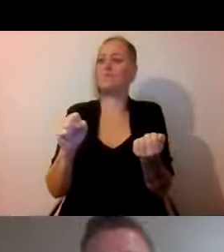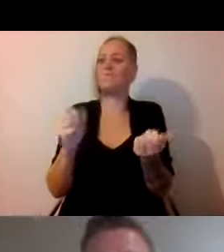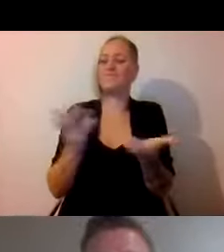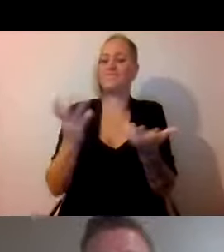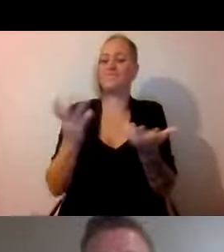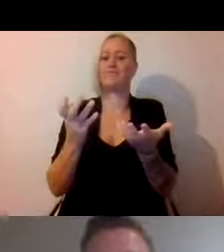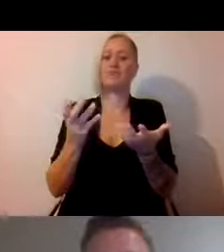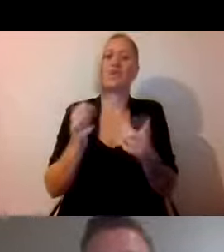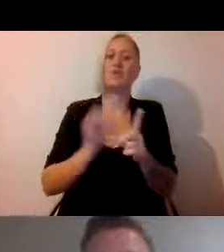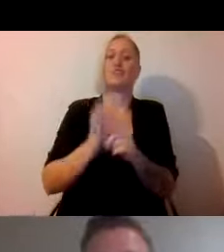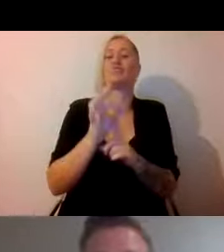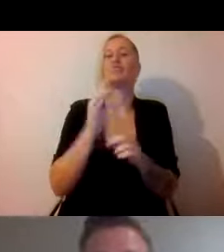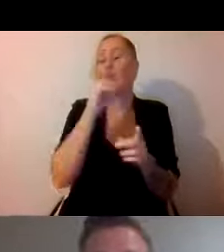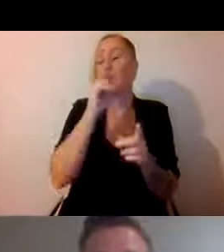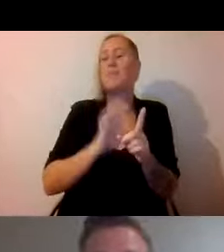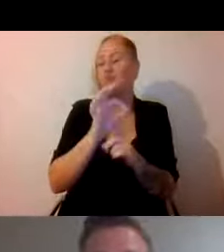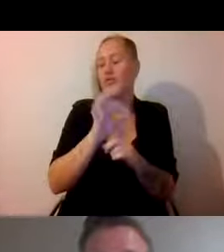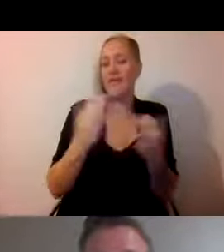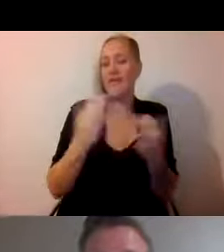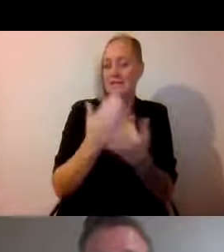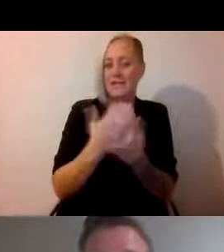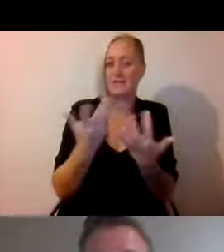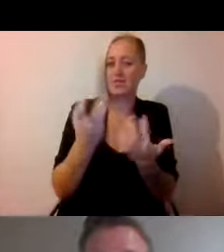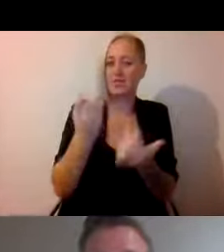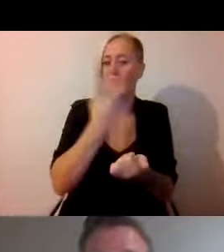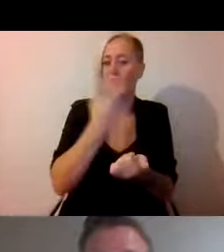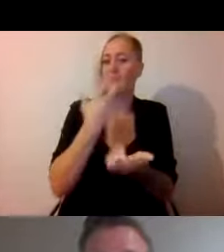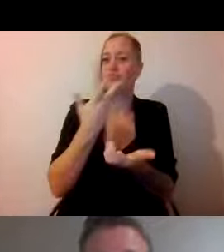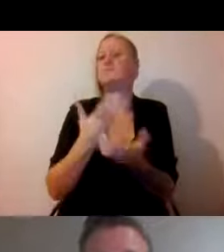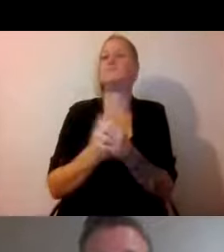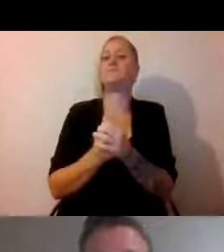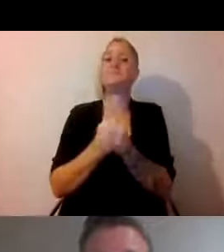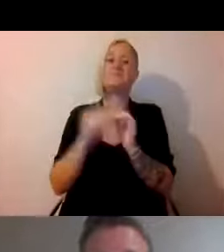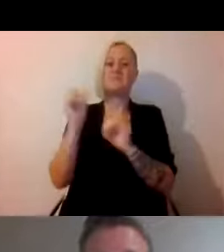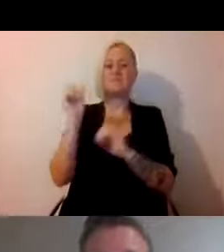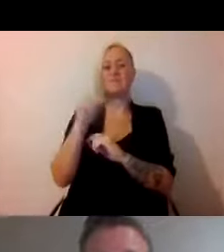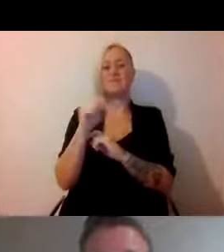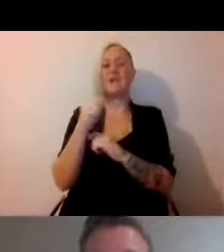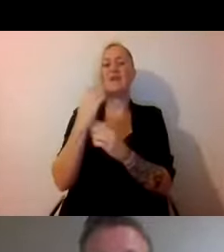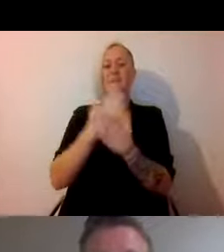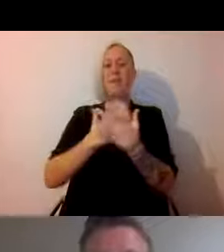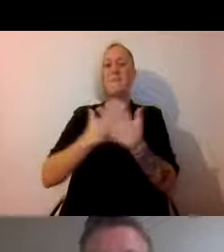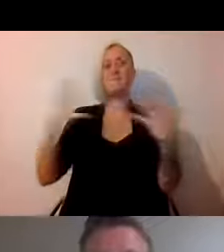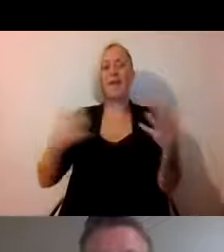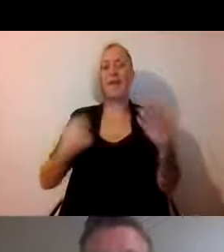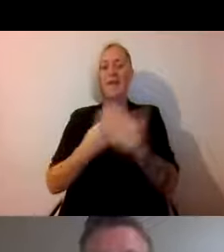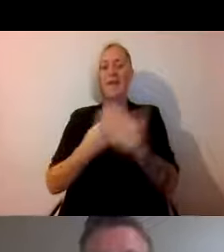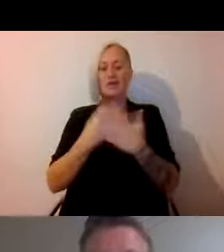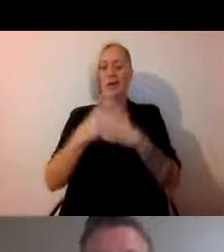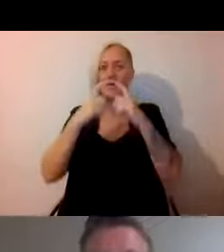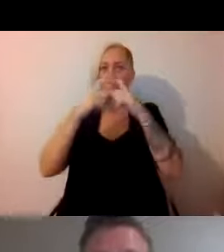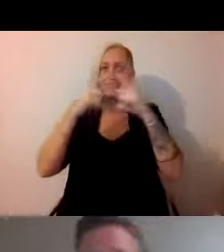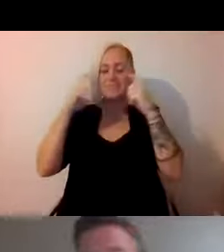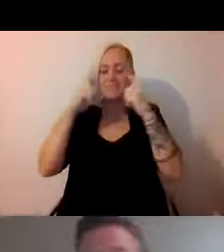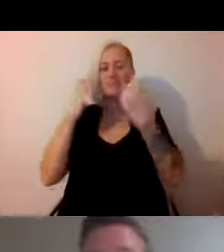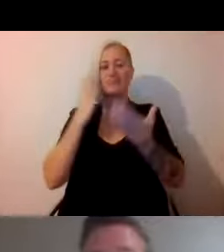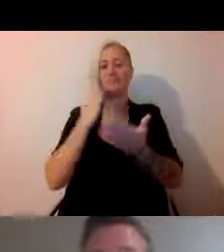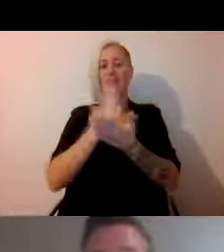improve access to lip reading. Yeah, I think that's a really big issue. I think masks are quite prohibitive for